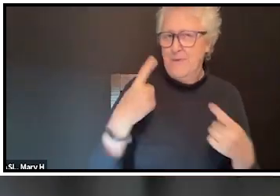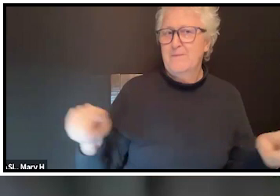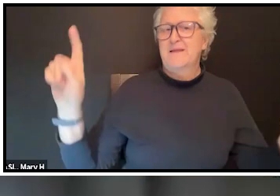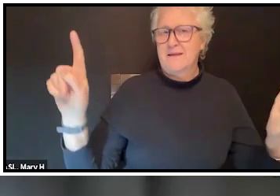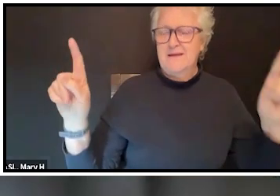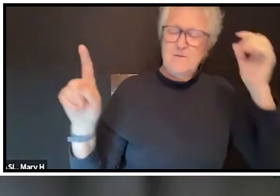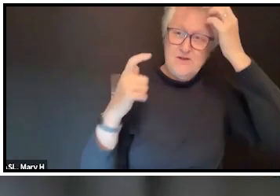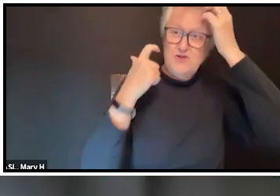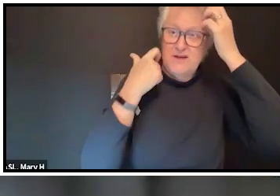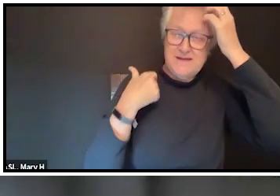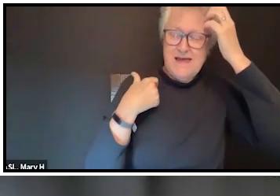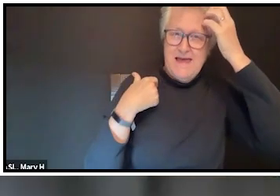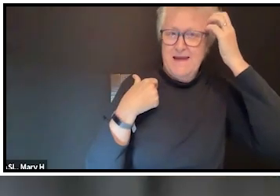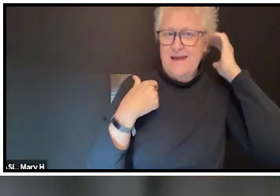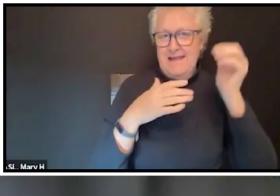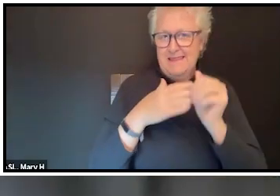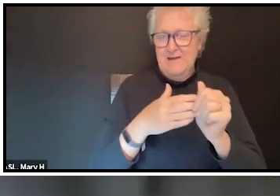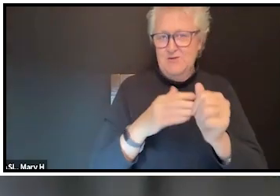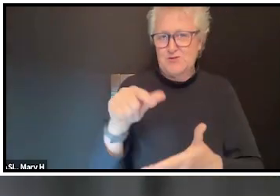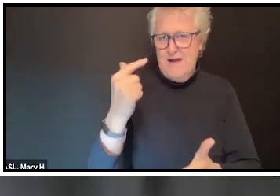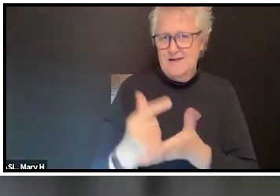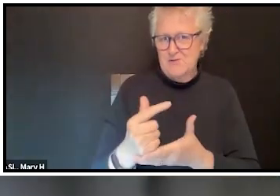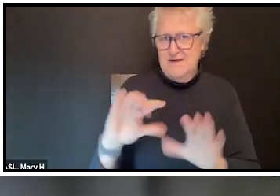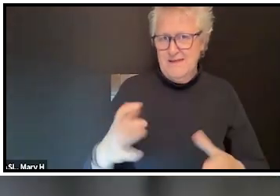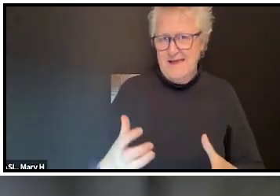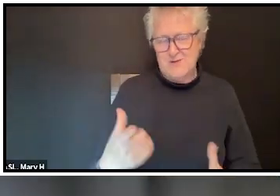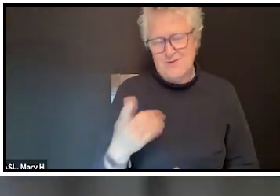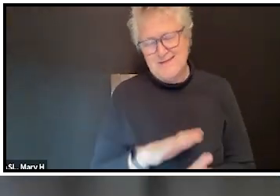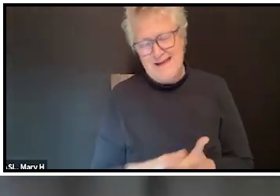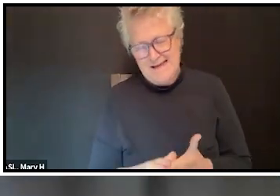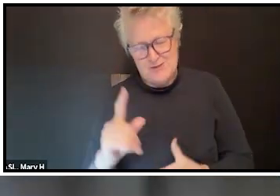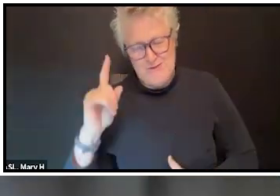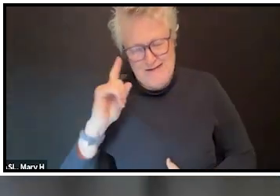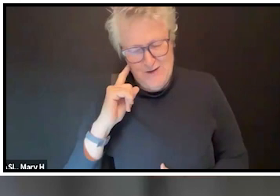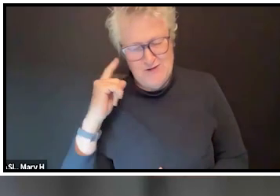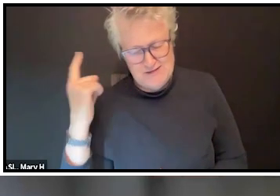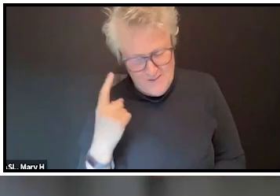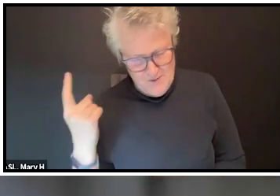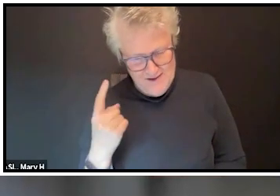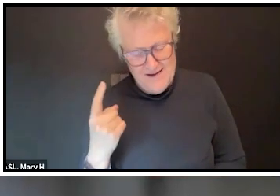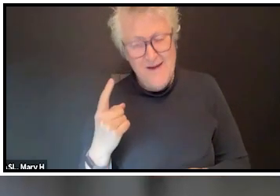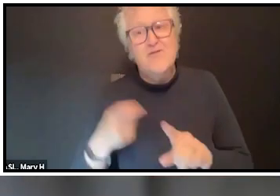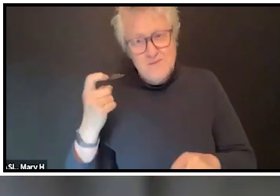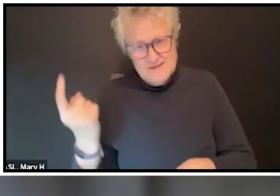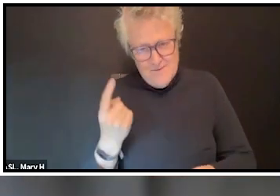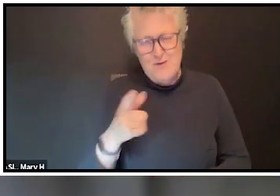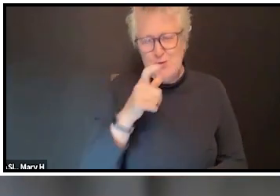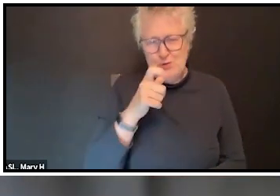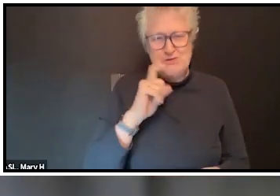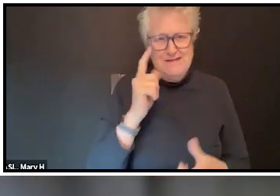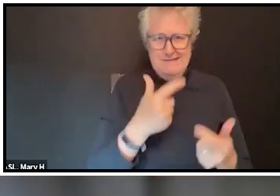graduate class, and that's what people was telling him. And it's nice to hear it from someone who's, in the position of authority, Heather. That's very nice. Thank you.